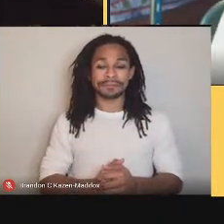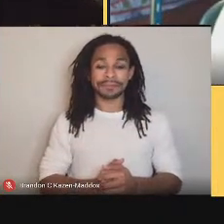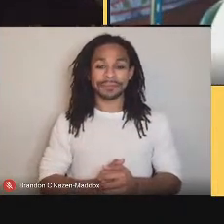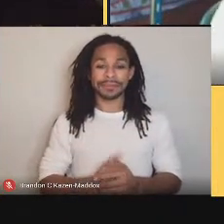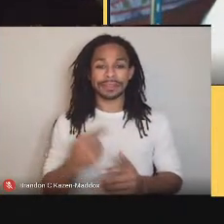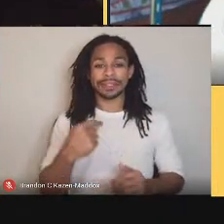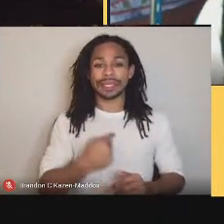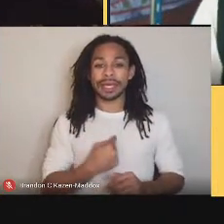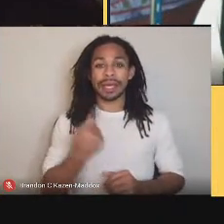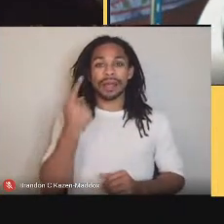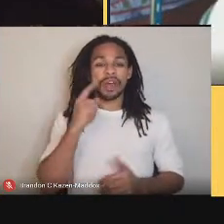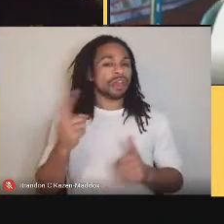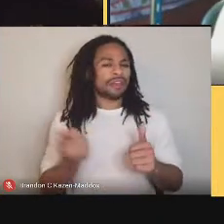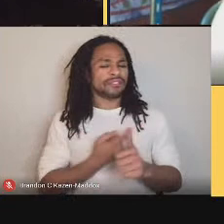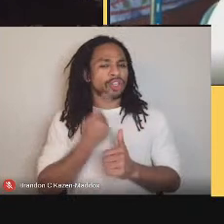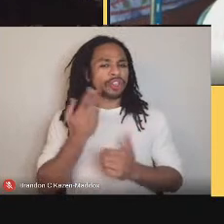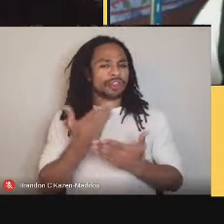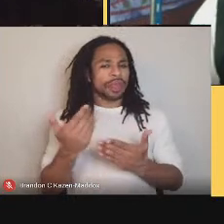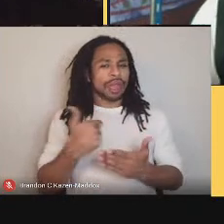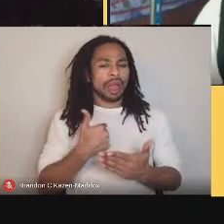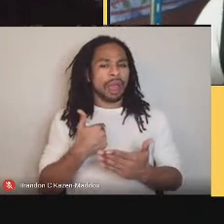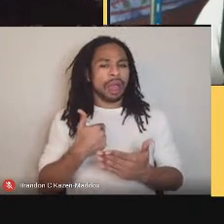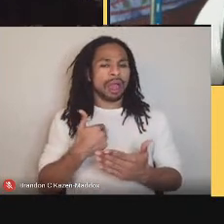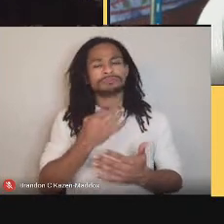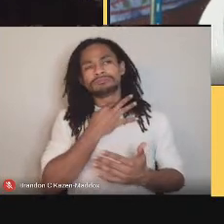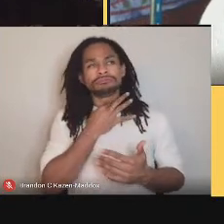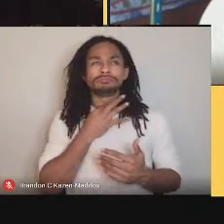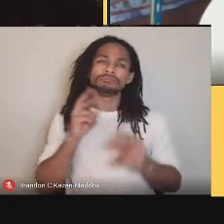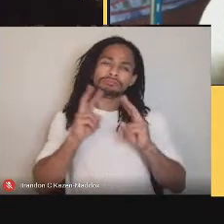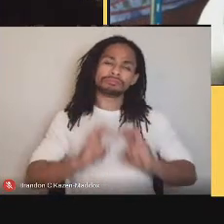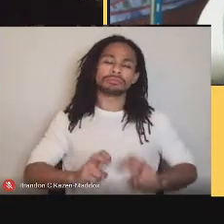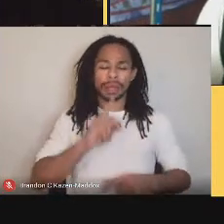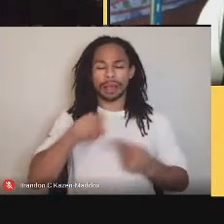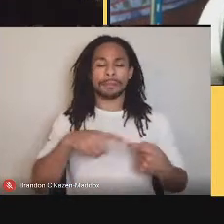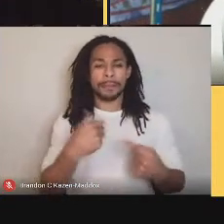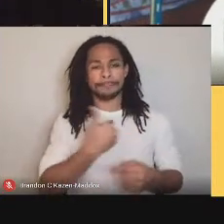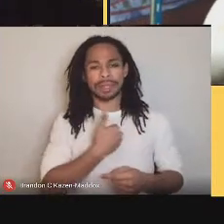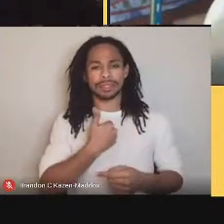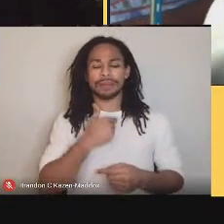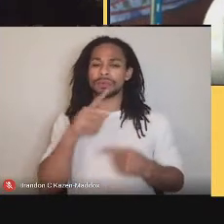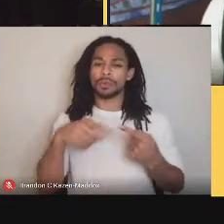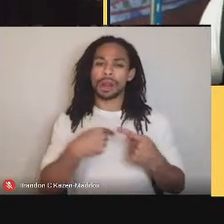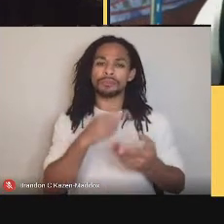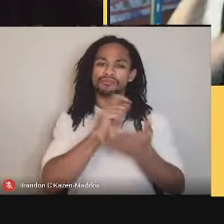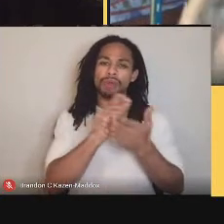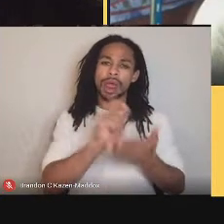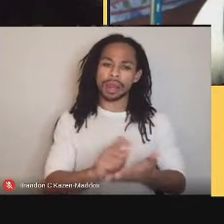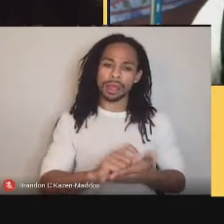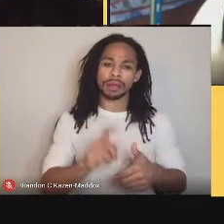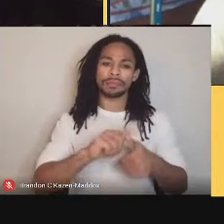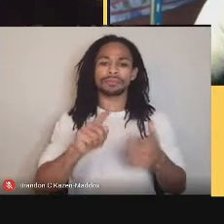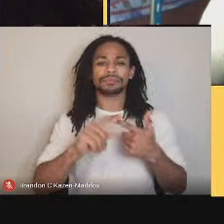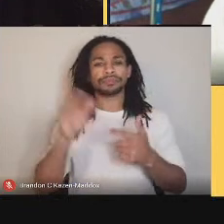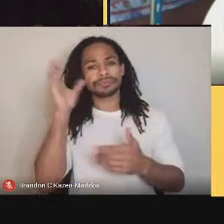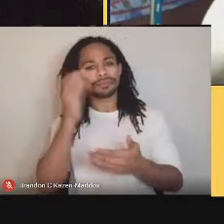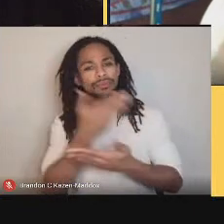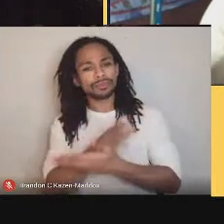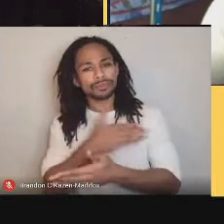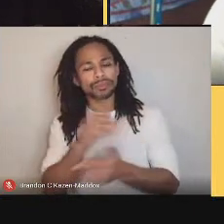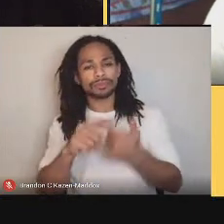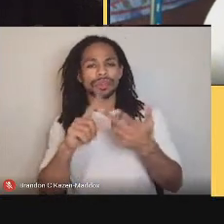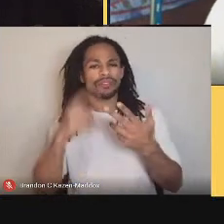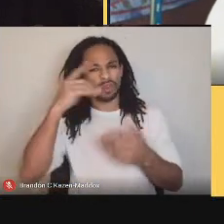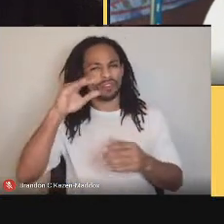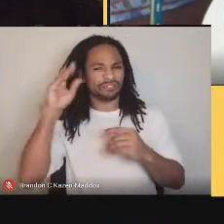I think the first thing I always question within myself, whenever I'm writing something or listening to music, whether it's for film or theater